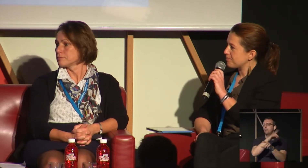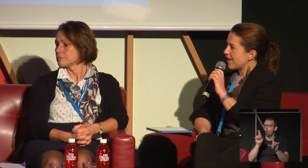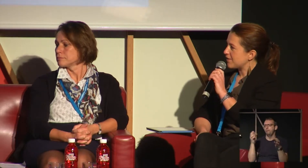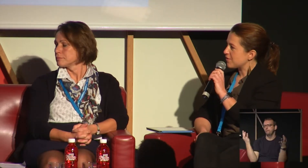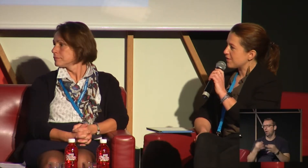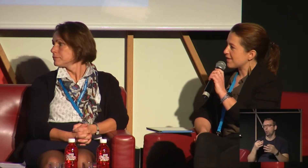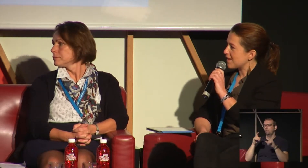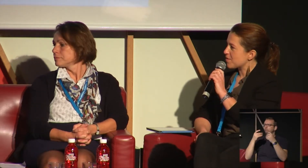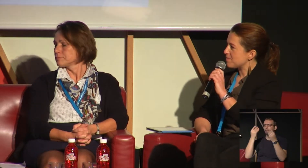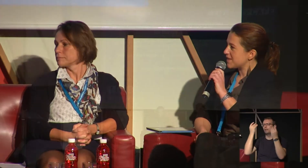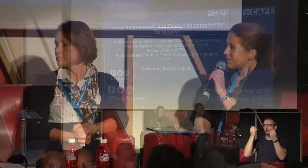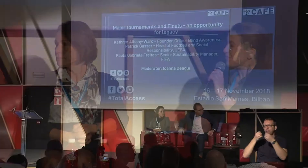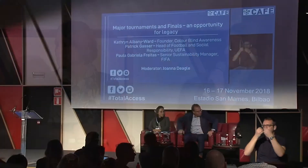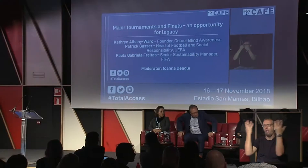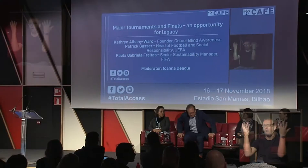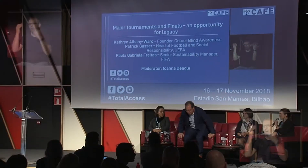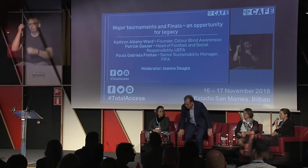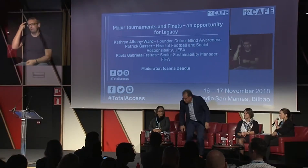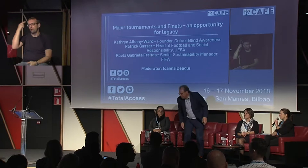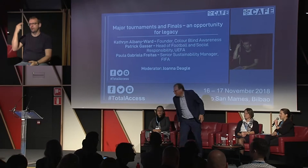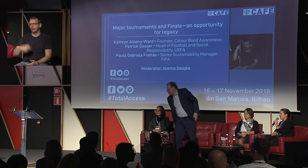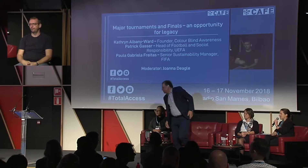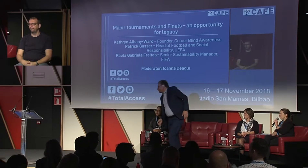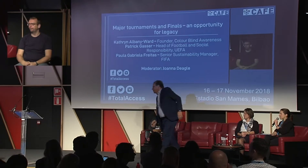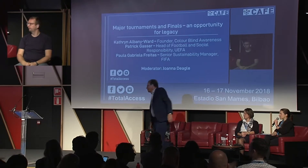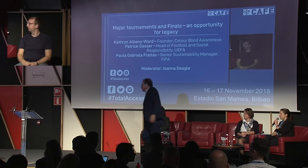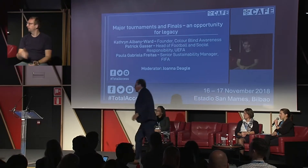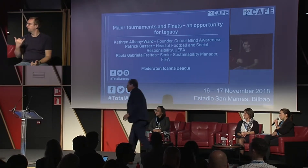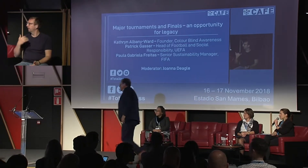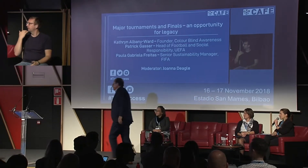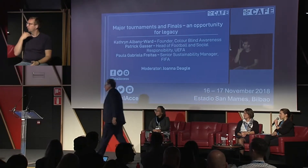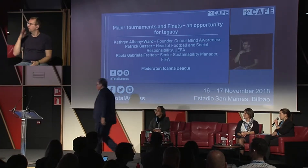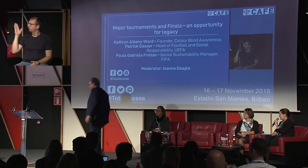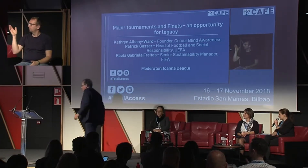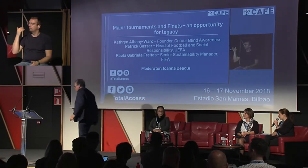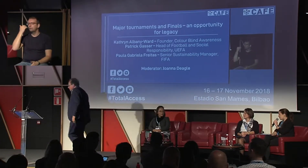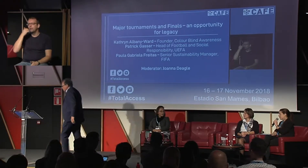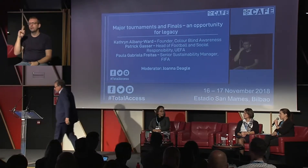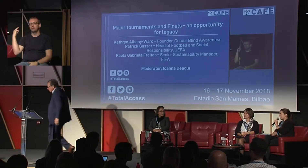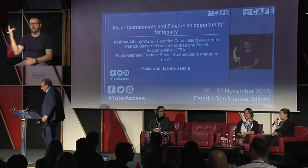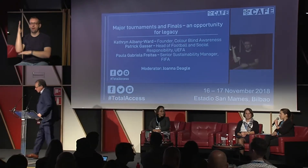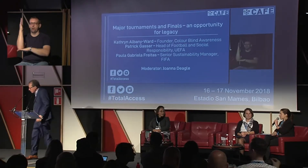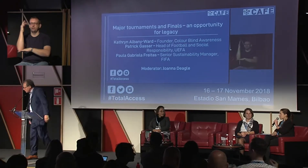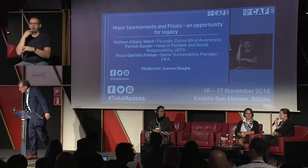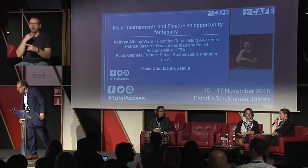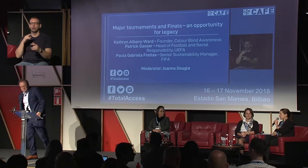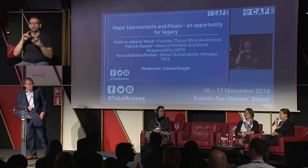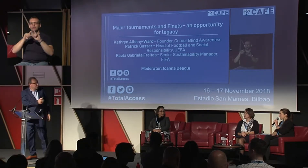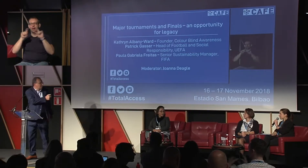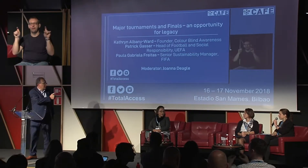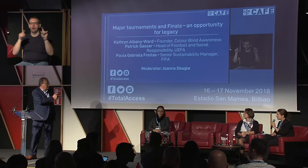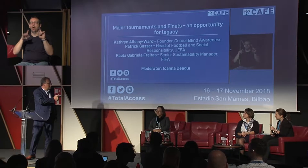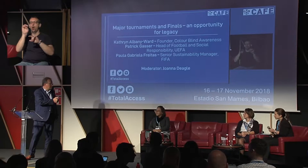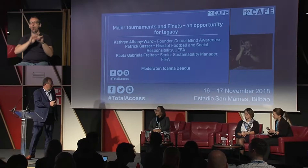2020 and on club competition requirements. So thank you very much to Catherine, and welcome to